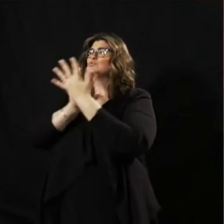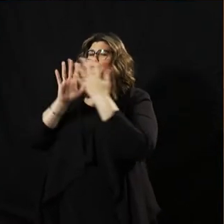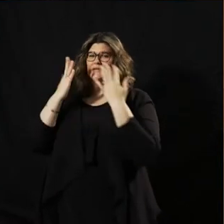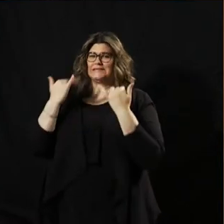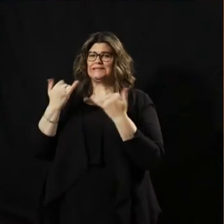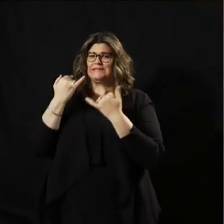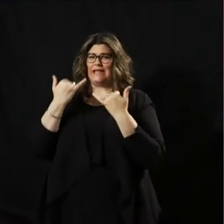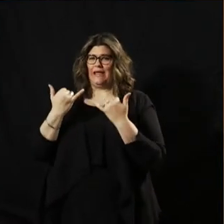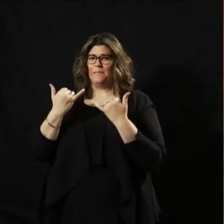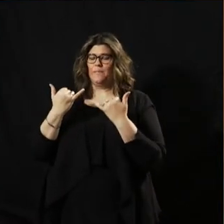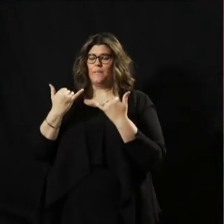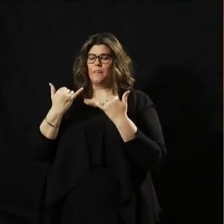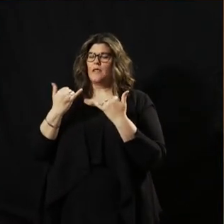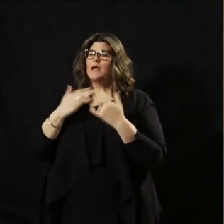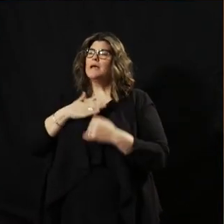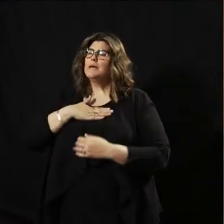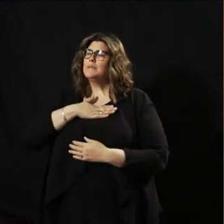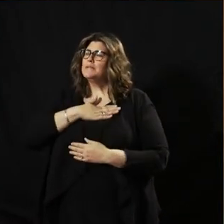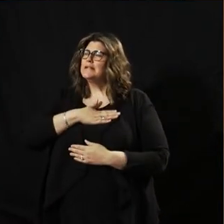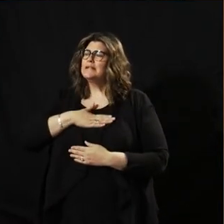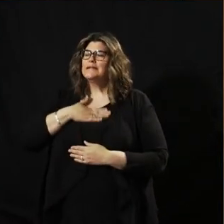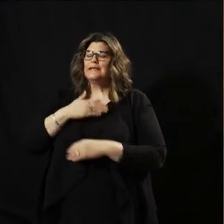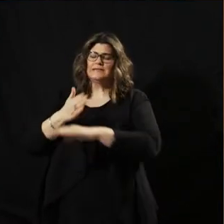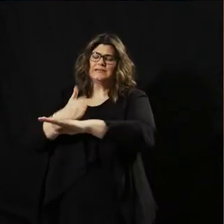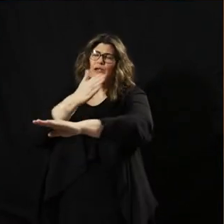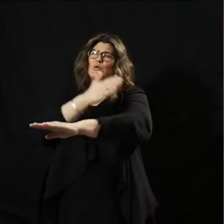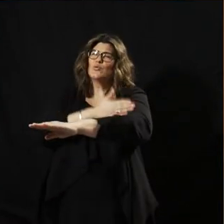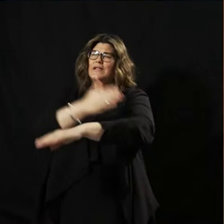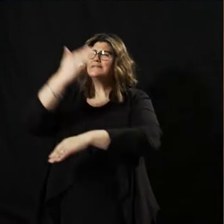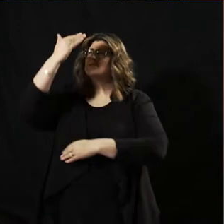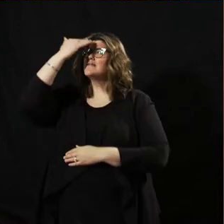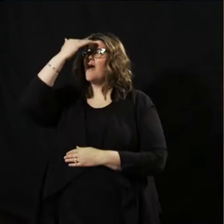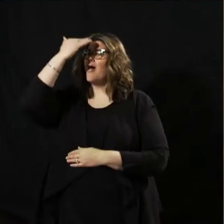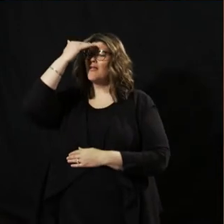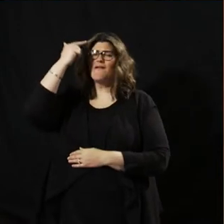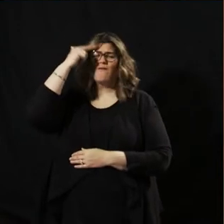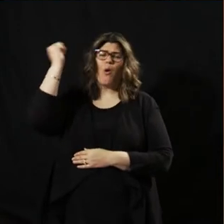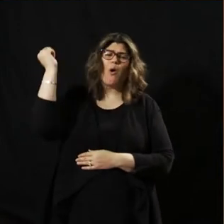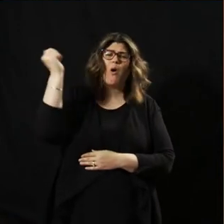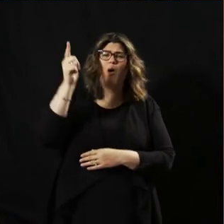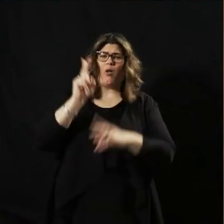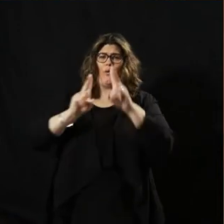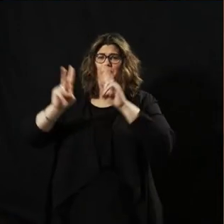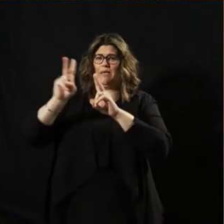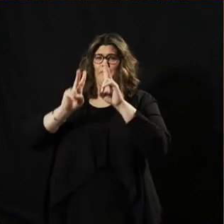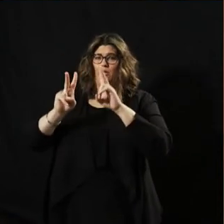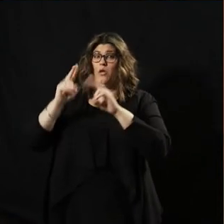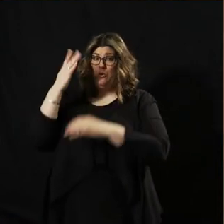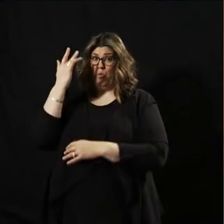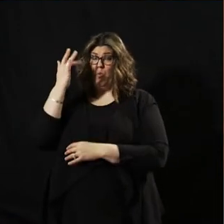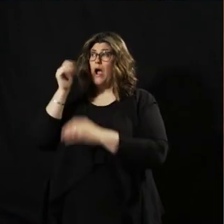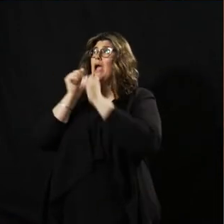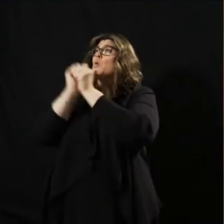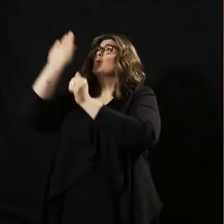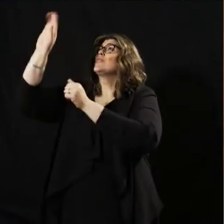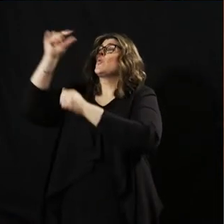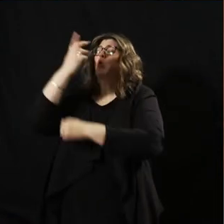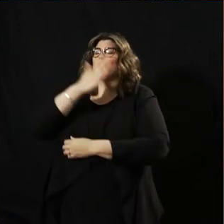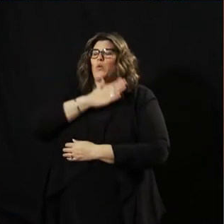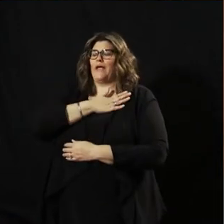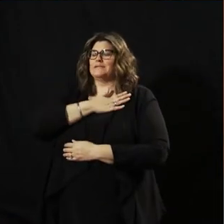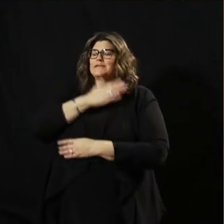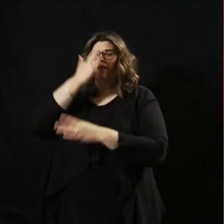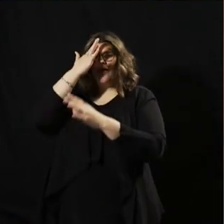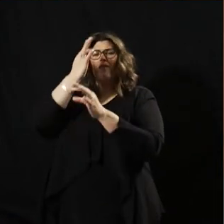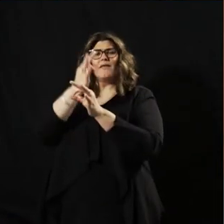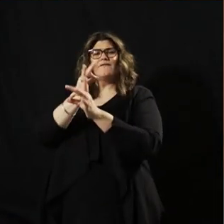graciously increased the longing of your people, for only at the prompting of your grace do the faithful